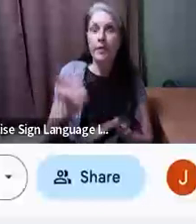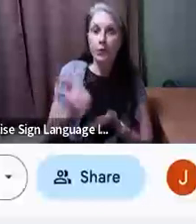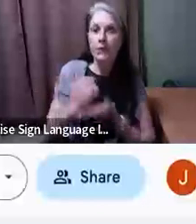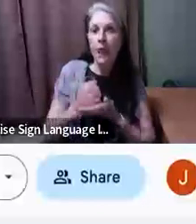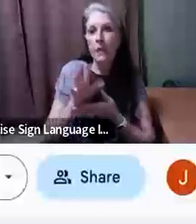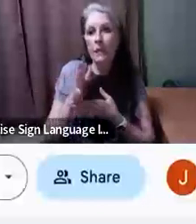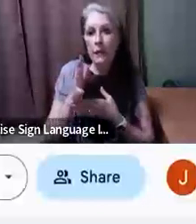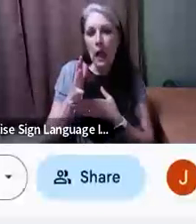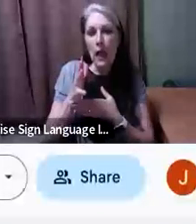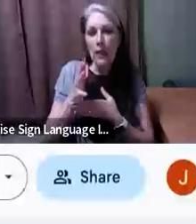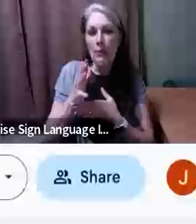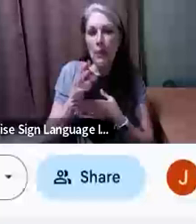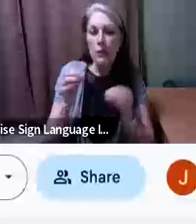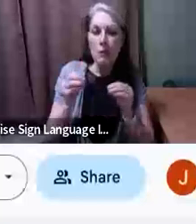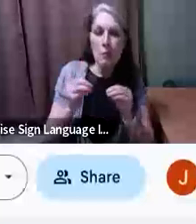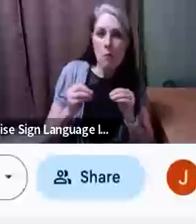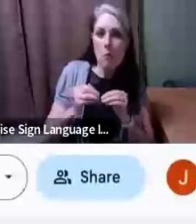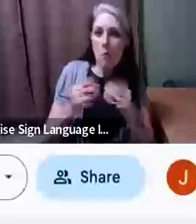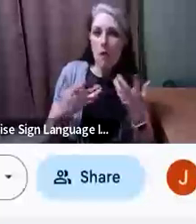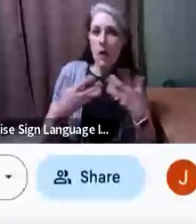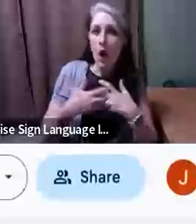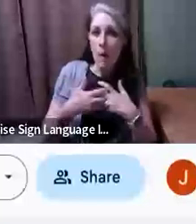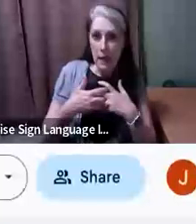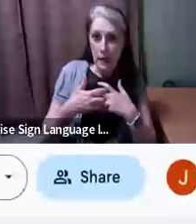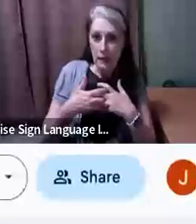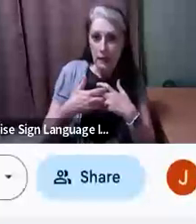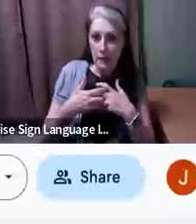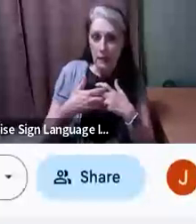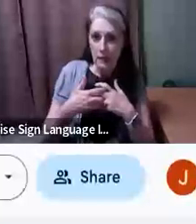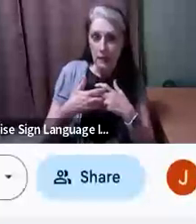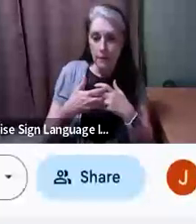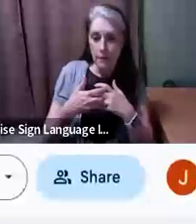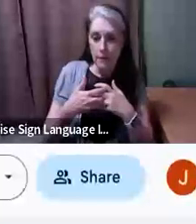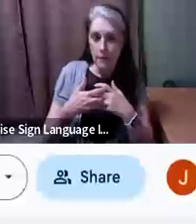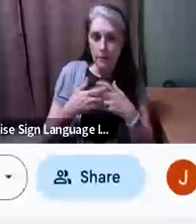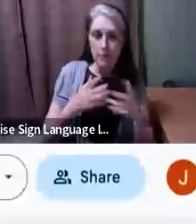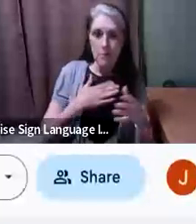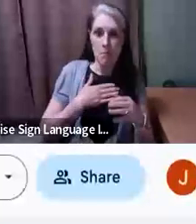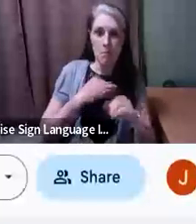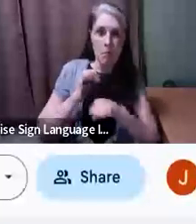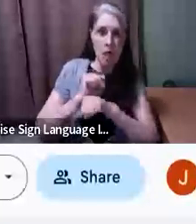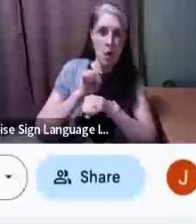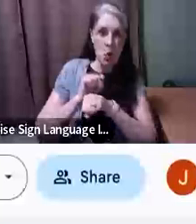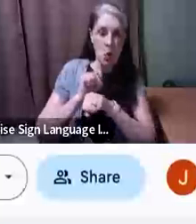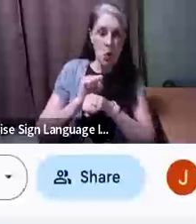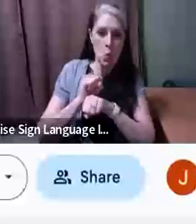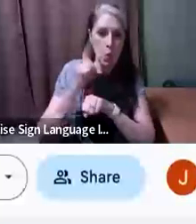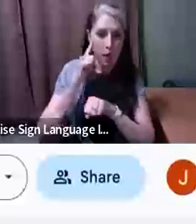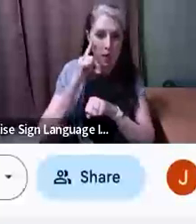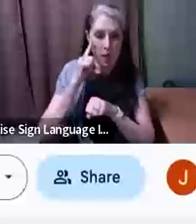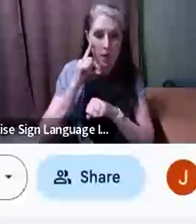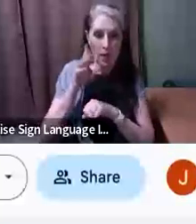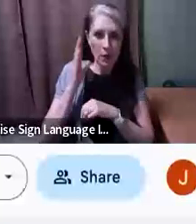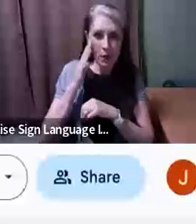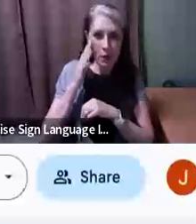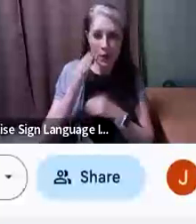of be a lot more accommodating in my work, I think. But it is, it's, you know, it's